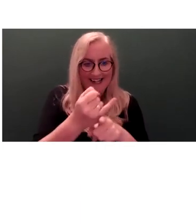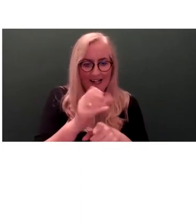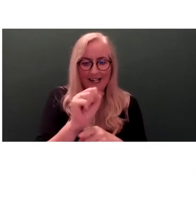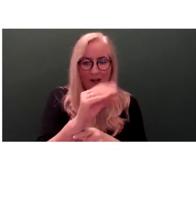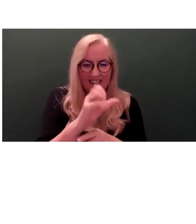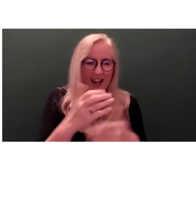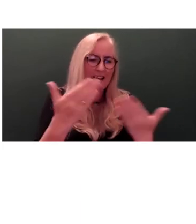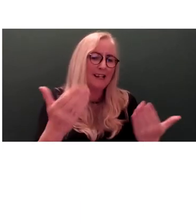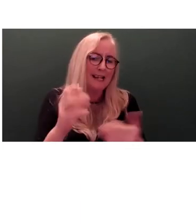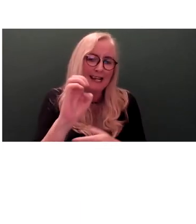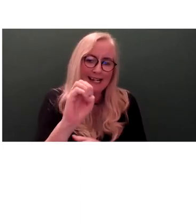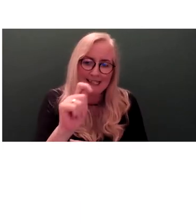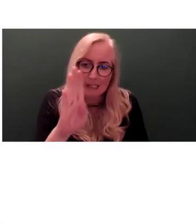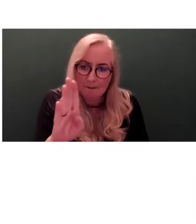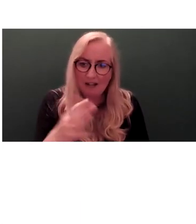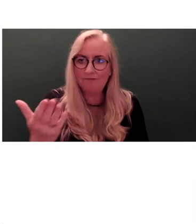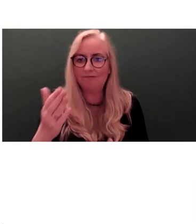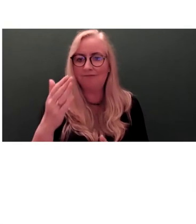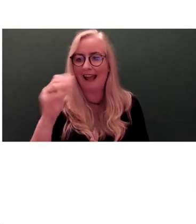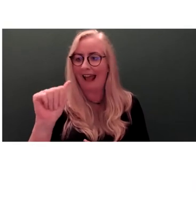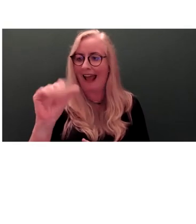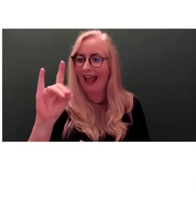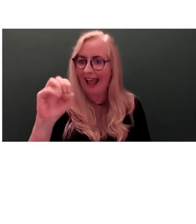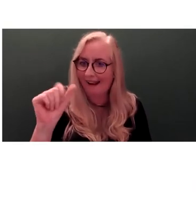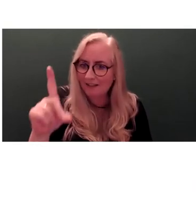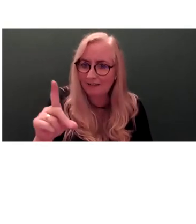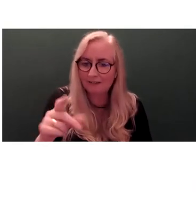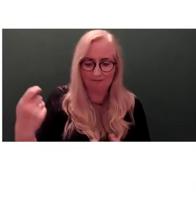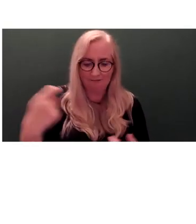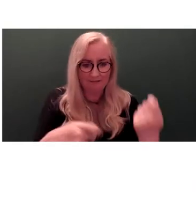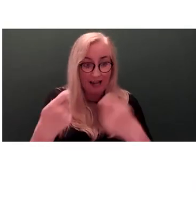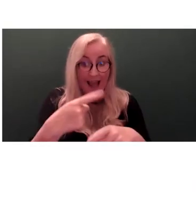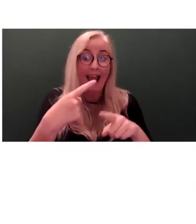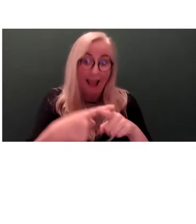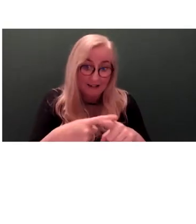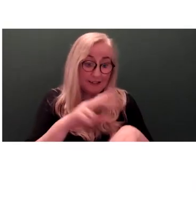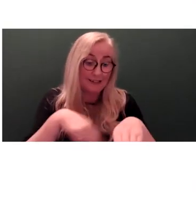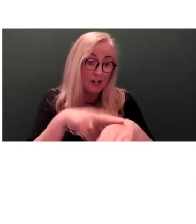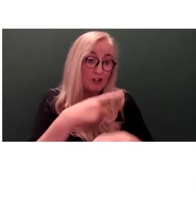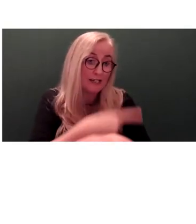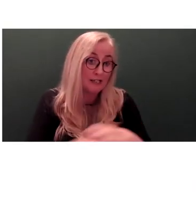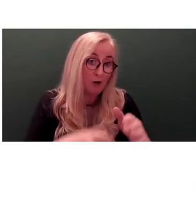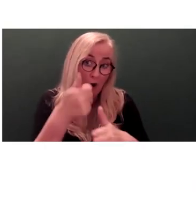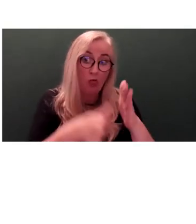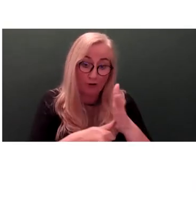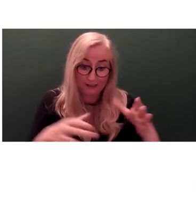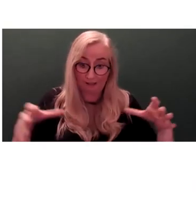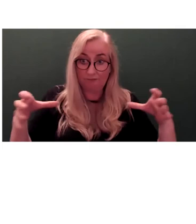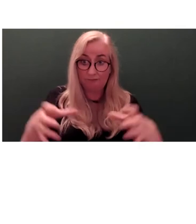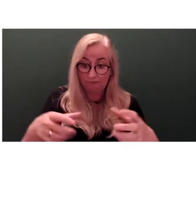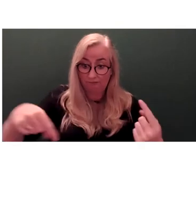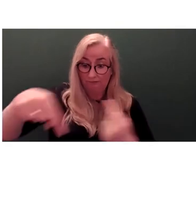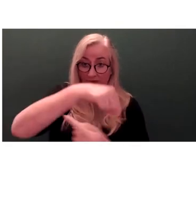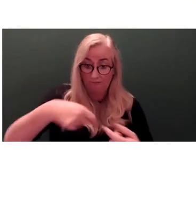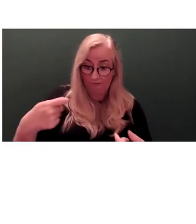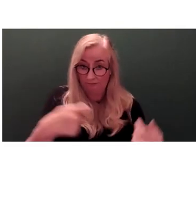ETBI and ETBs from AHEAD, and also with very strong input from the National Disability Authority and others. So look, I